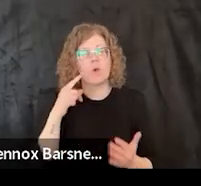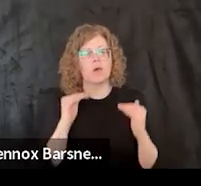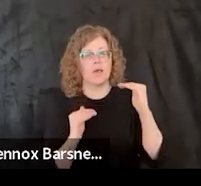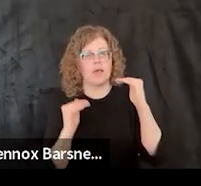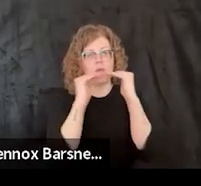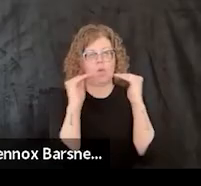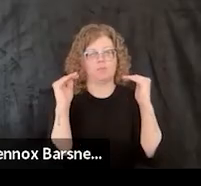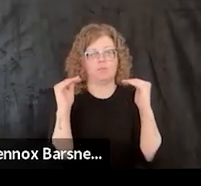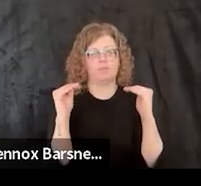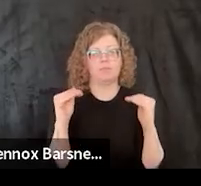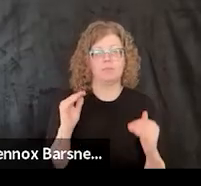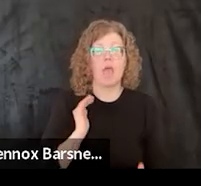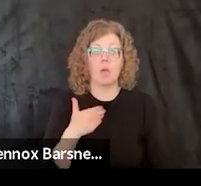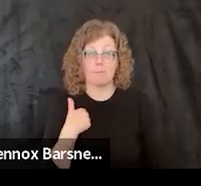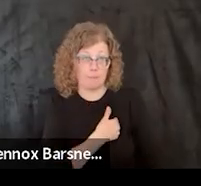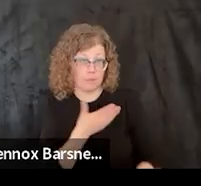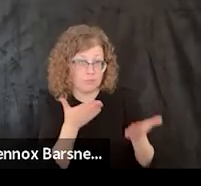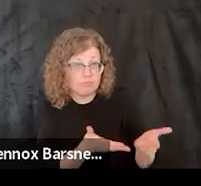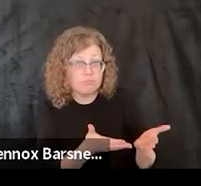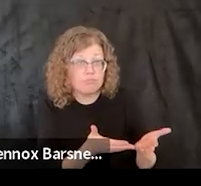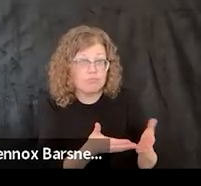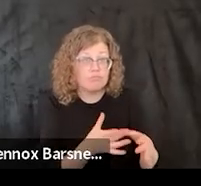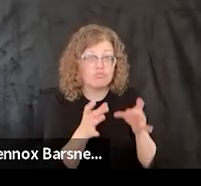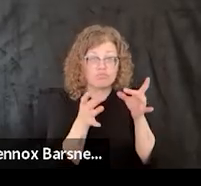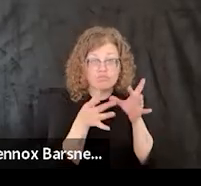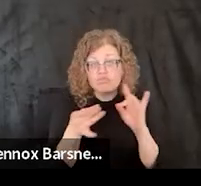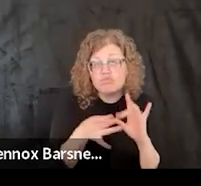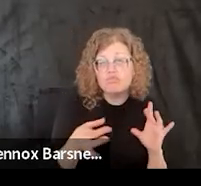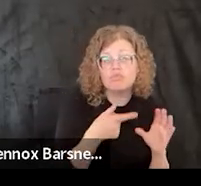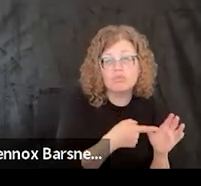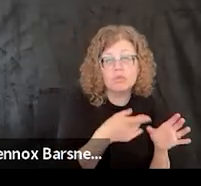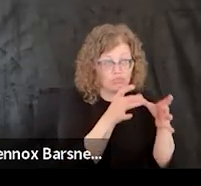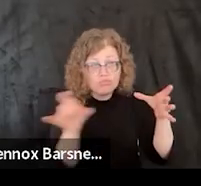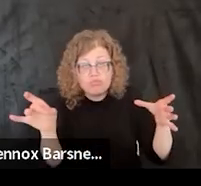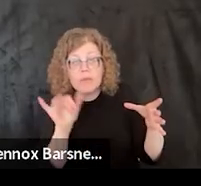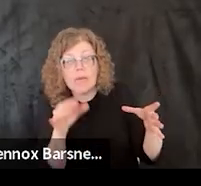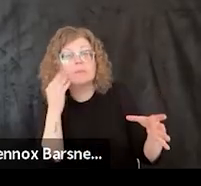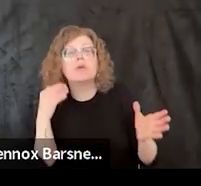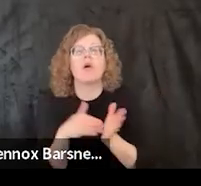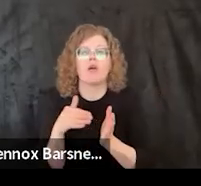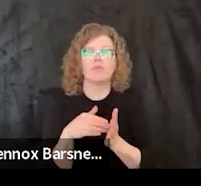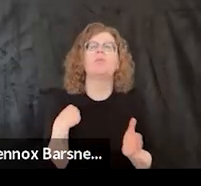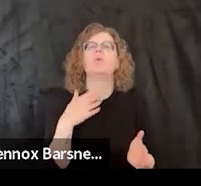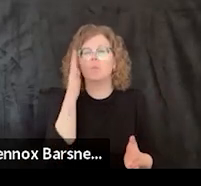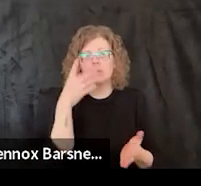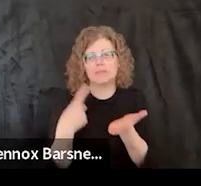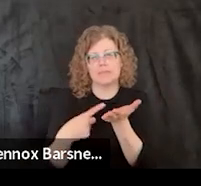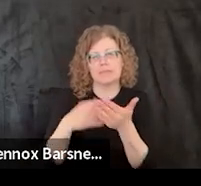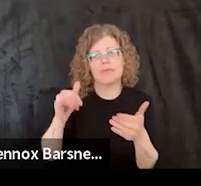of artists are from an equity priority group, which I will briefly review on the next slide.